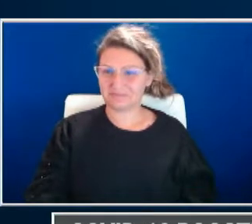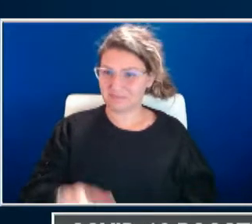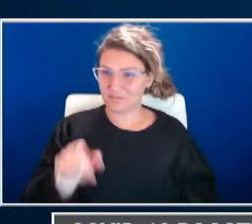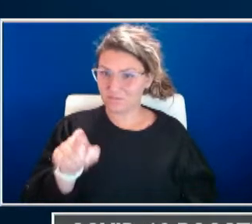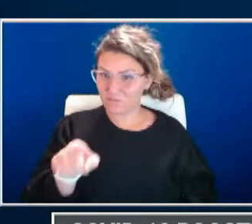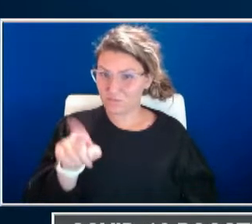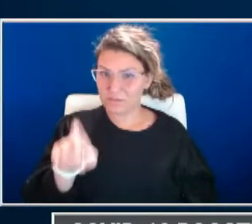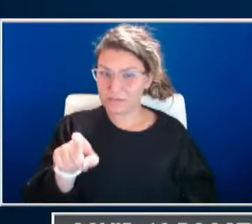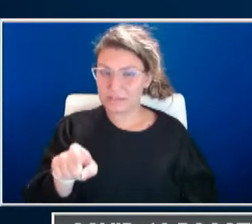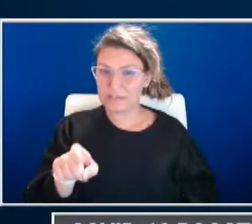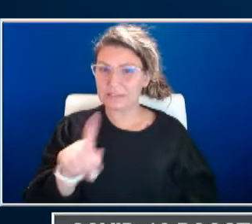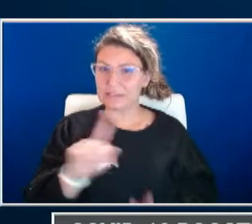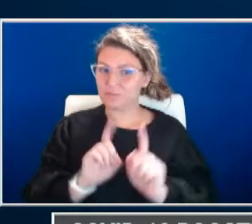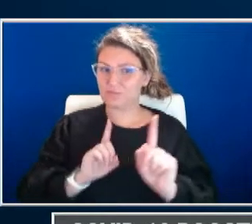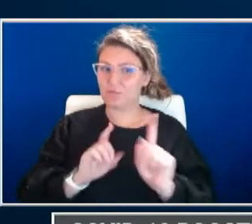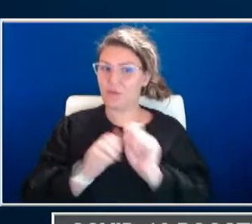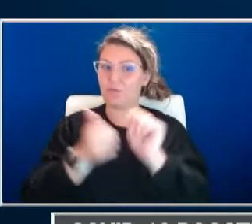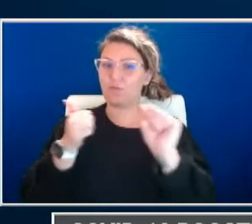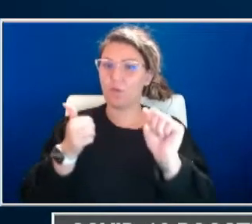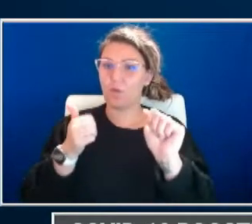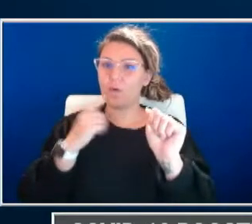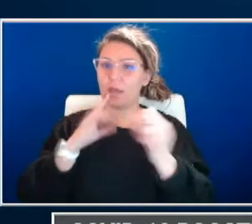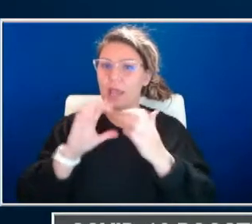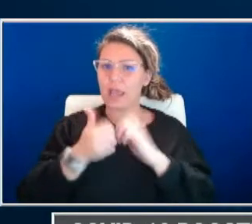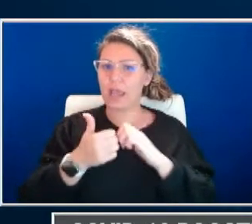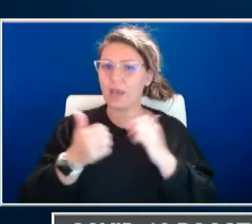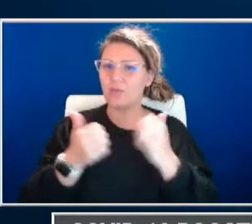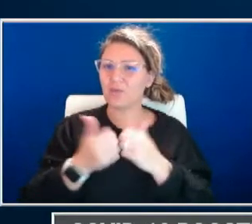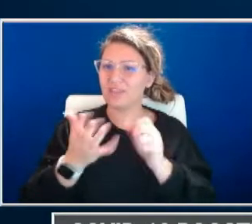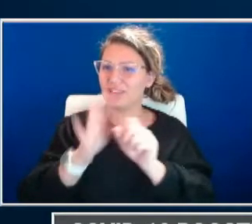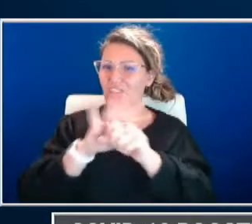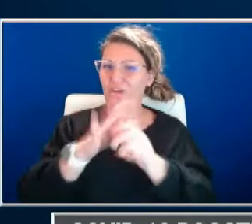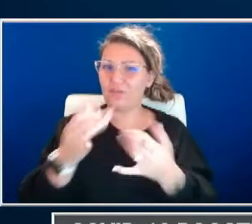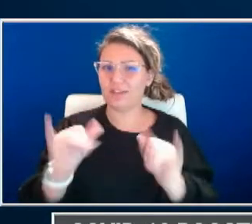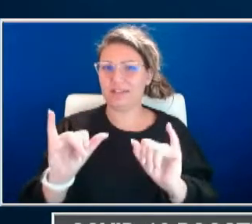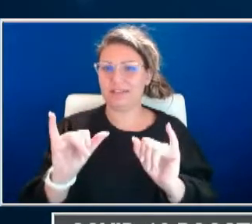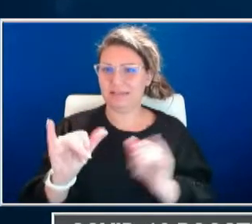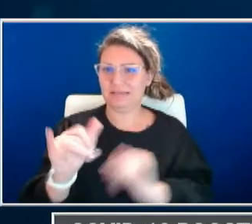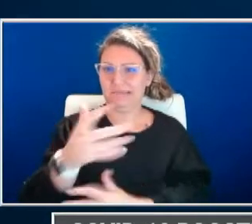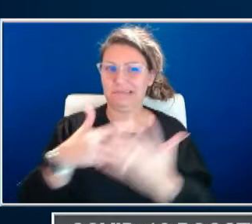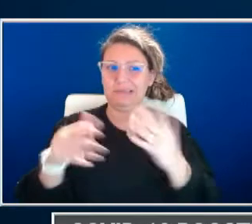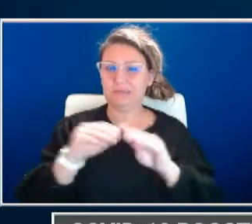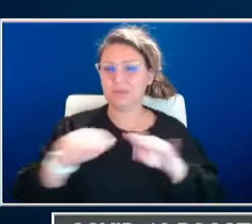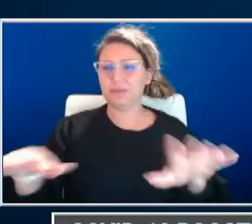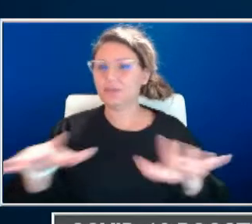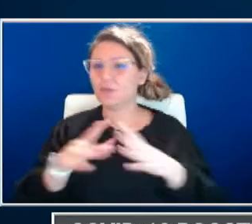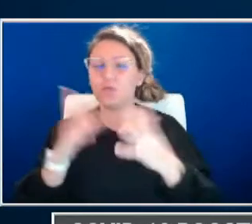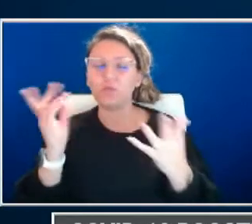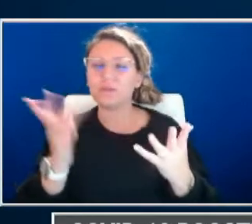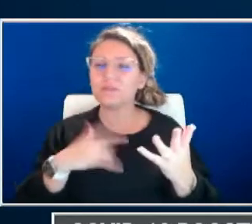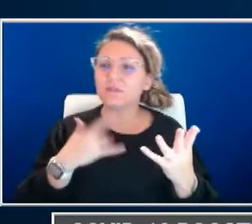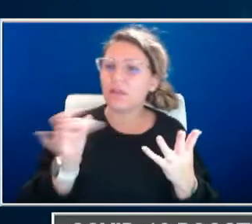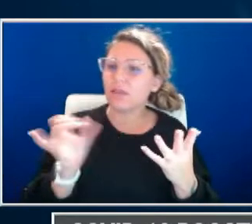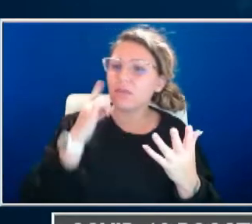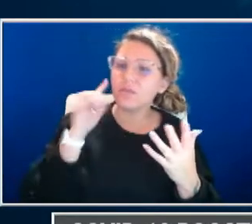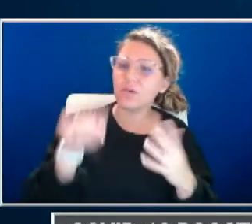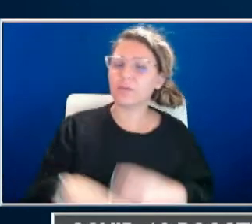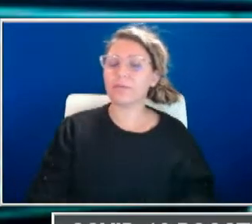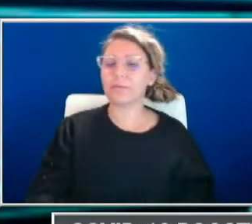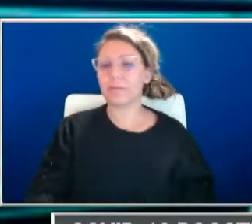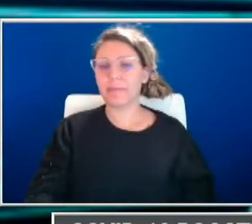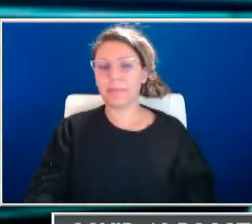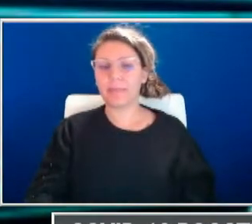how has it been for you with COVID still here? What has that been like for you? Well,